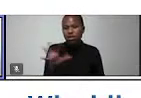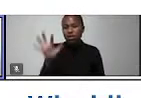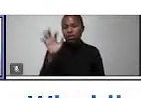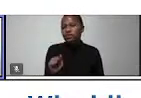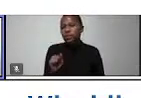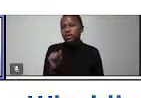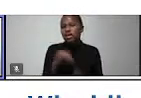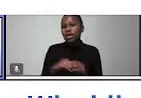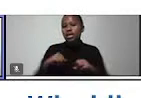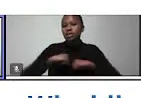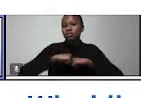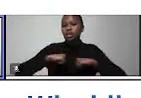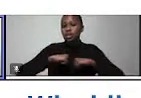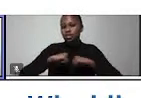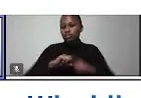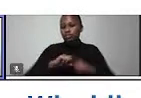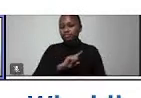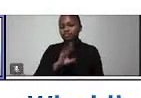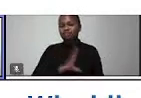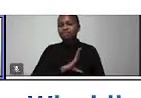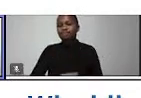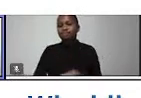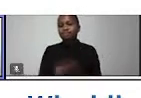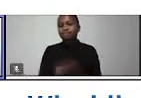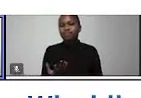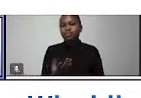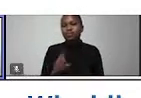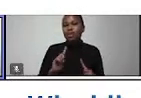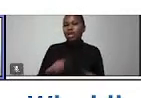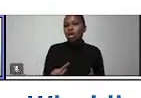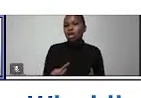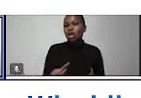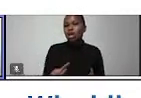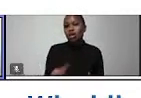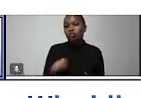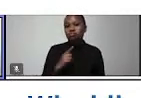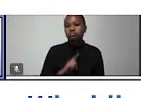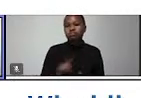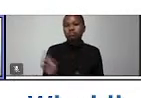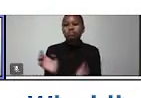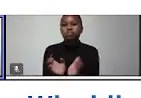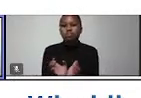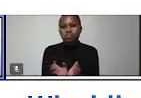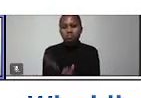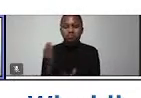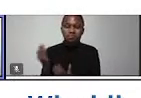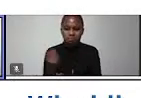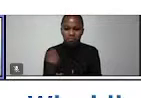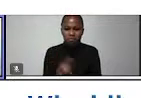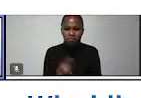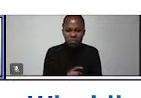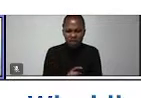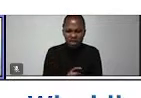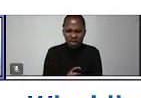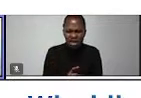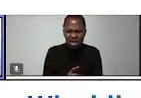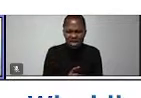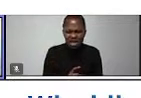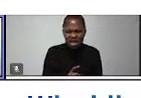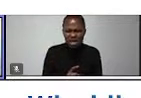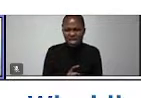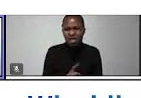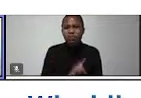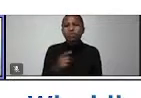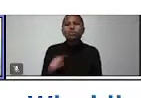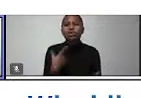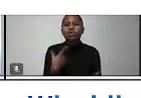But unfortunately, the DTI could not actually attend the previous one, but we'll actually keep on engaging actually with each other to get actually progress